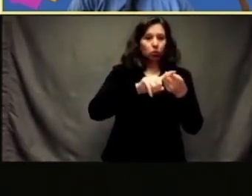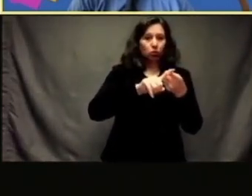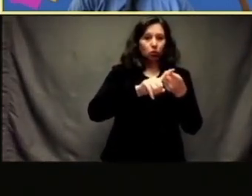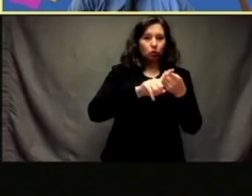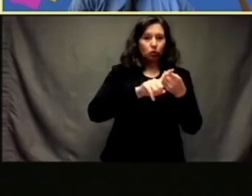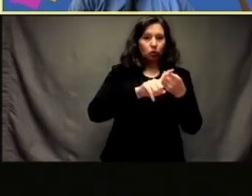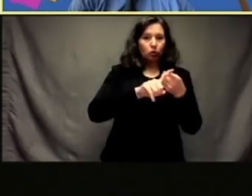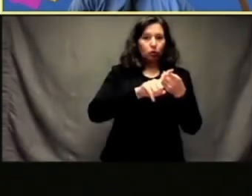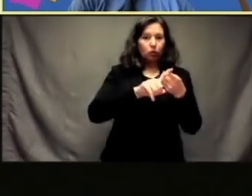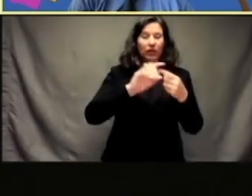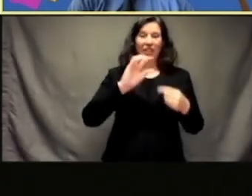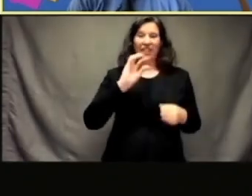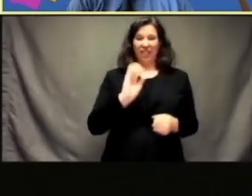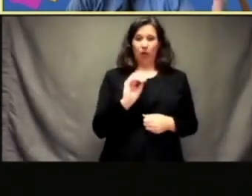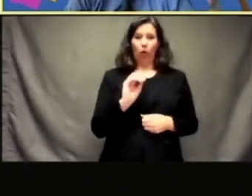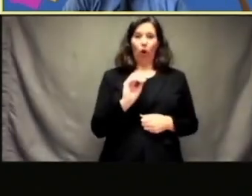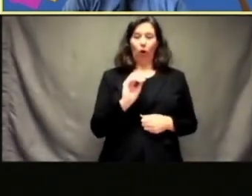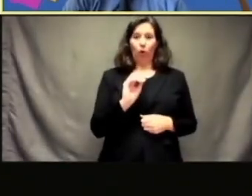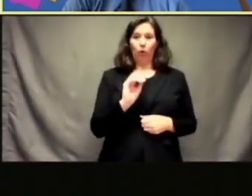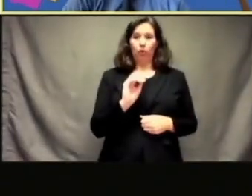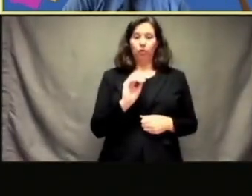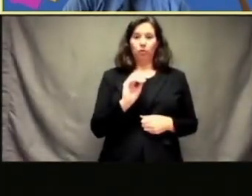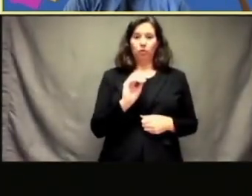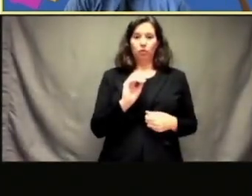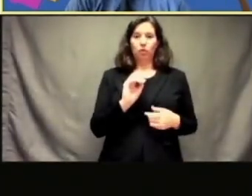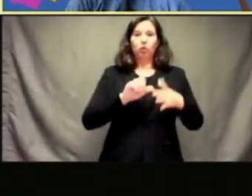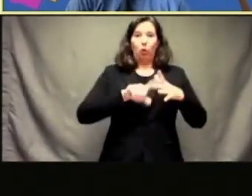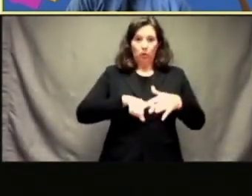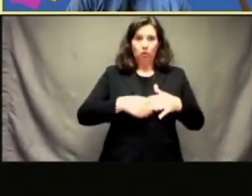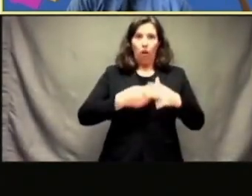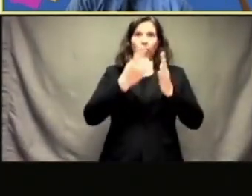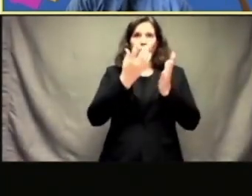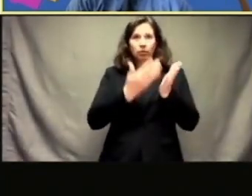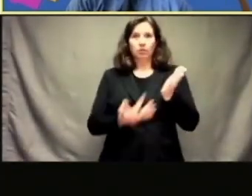set my counter to 0, so that way it actually starts counting again.